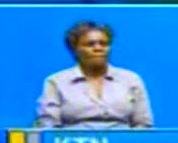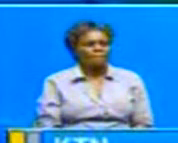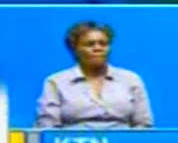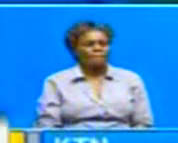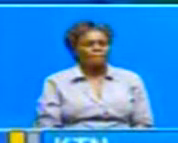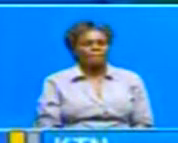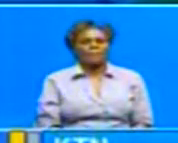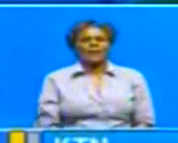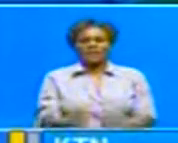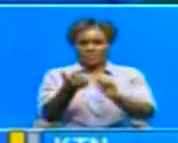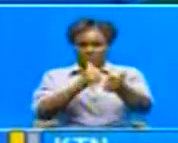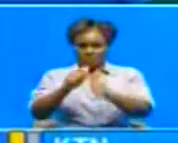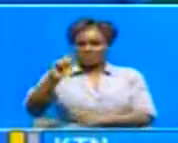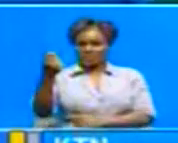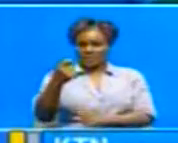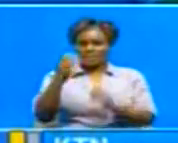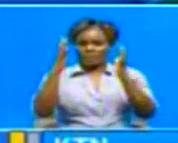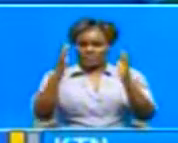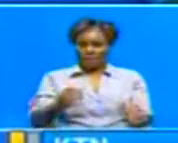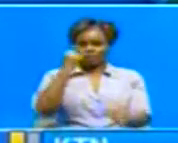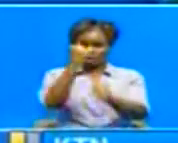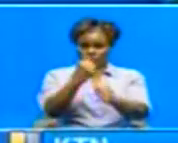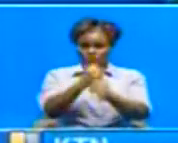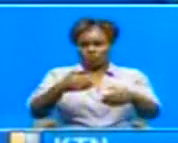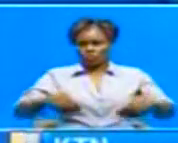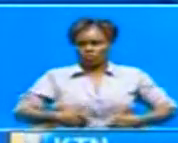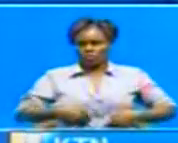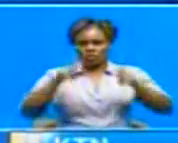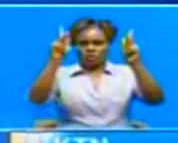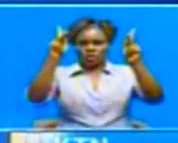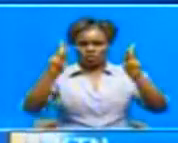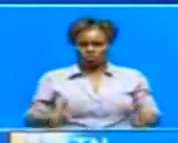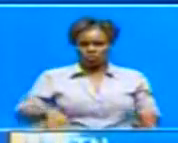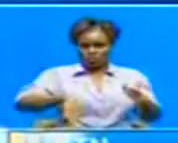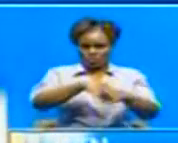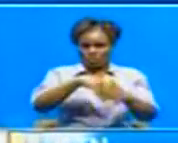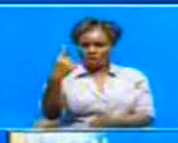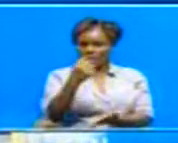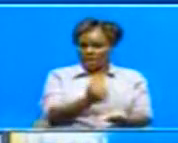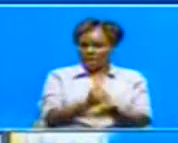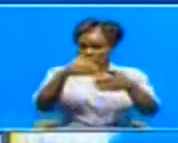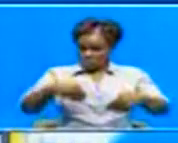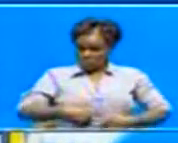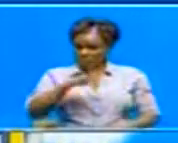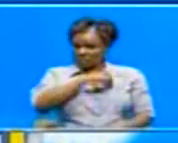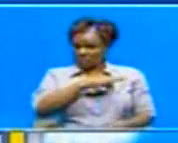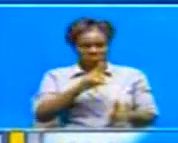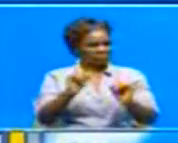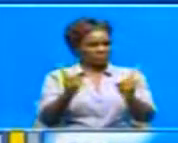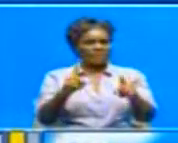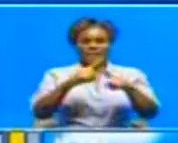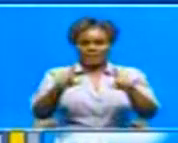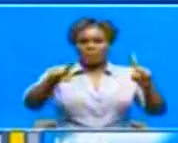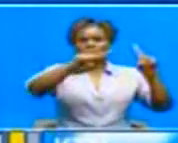I bet you will agree that sports in Kenya is a big employer to many youths. In Kisumu, one football team is not only helping youths to earn a living, but also